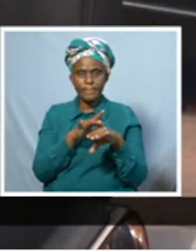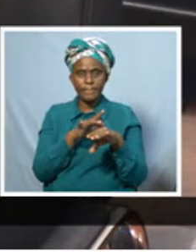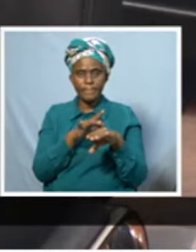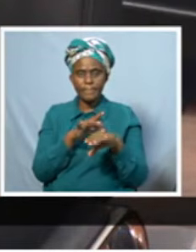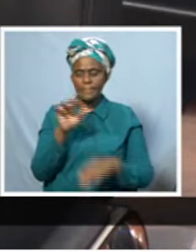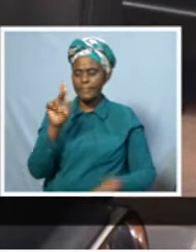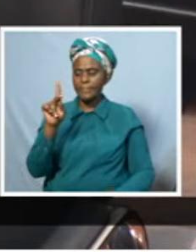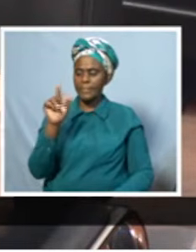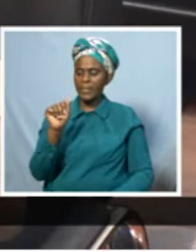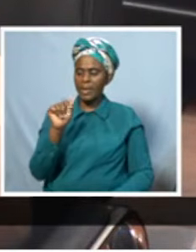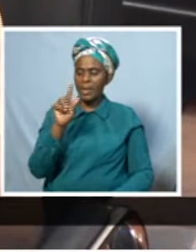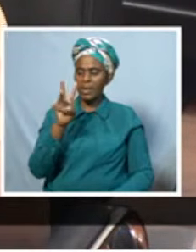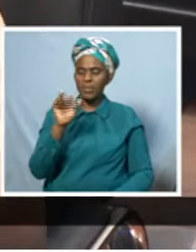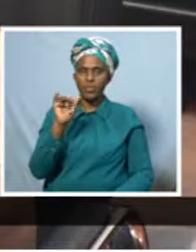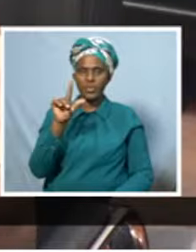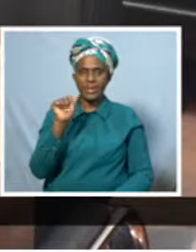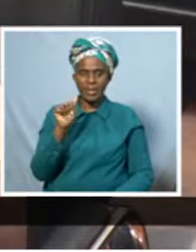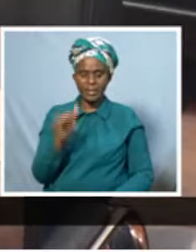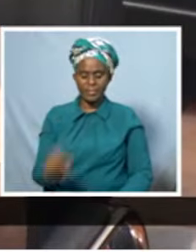Kawila.